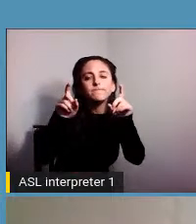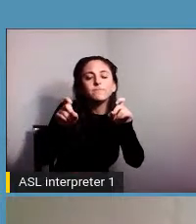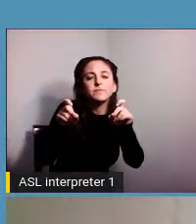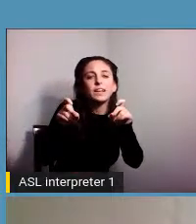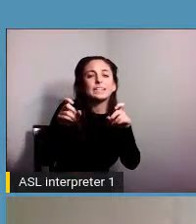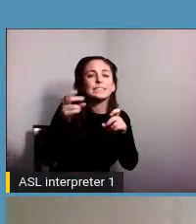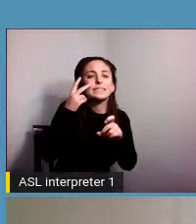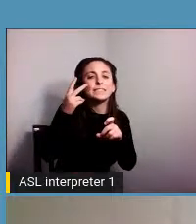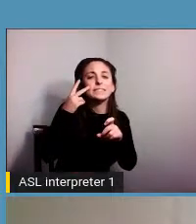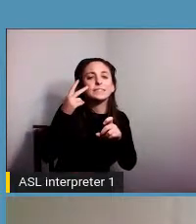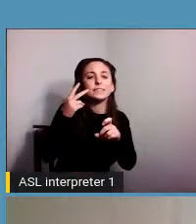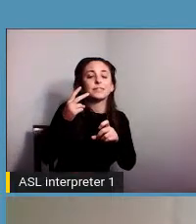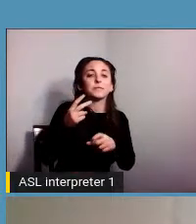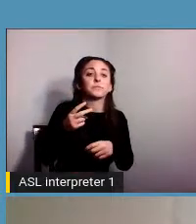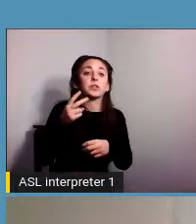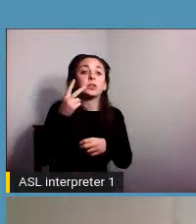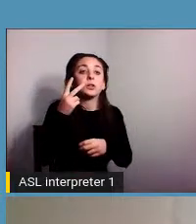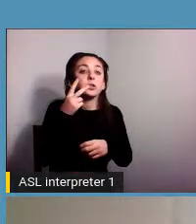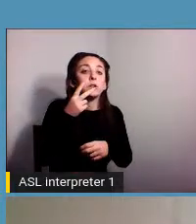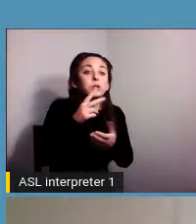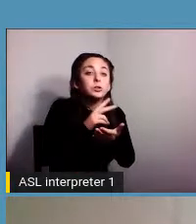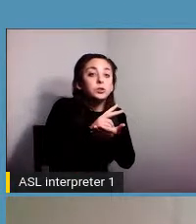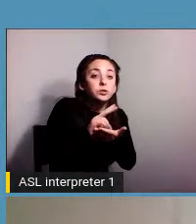be out in the next 2 or 3 weeks.